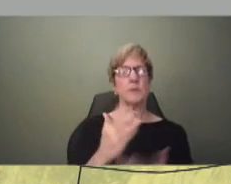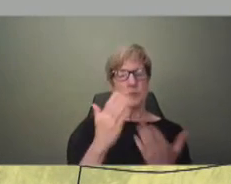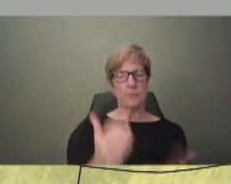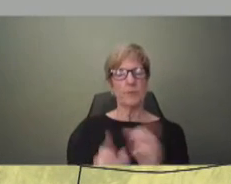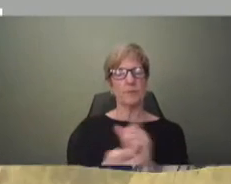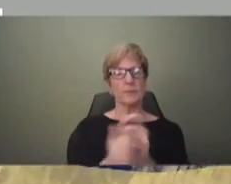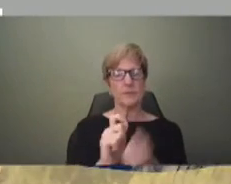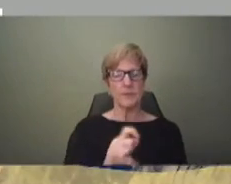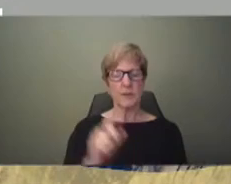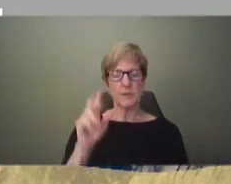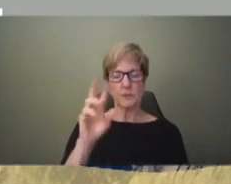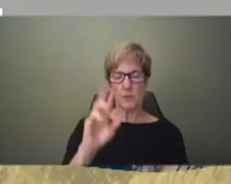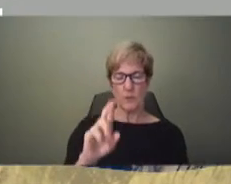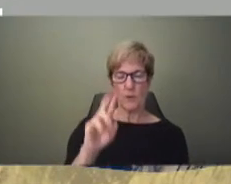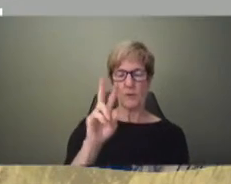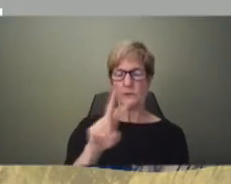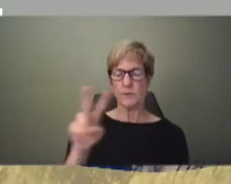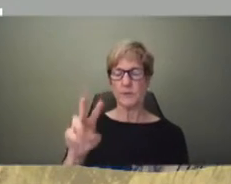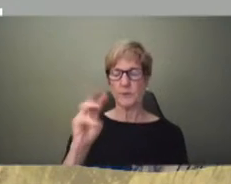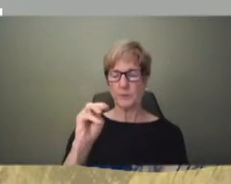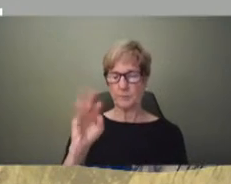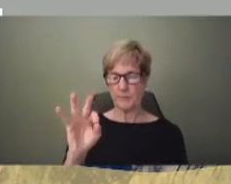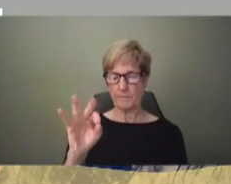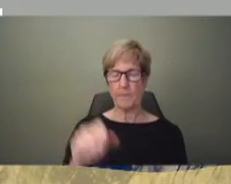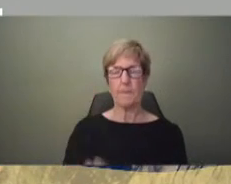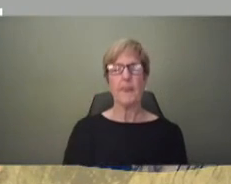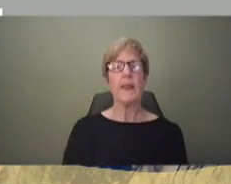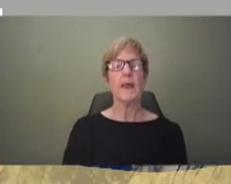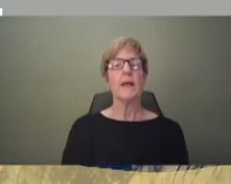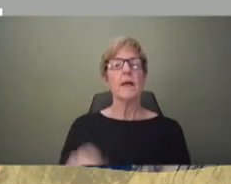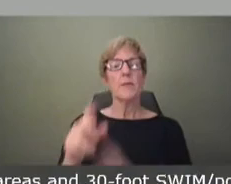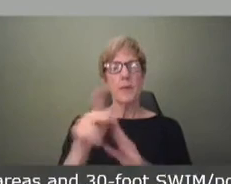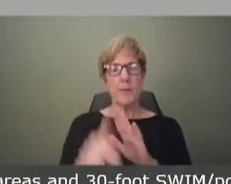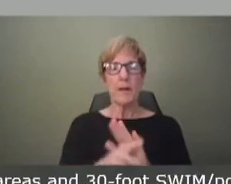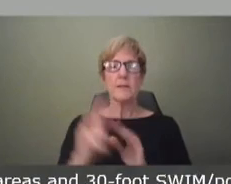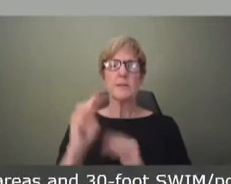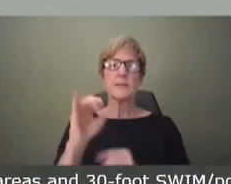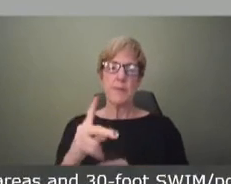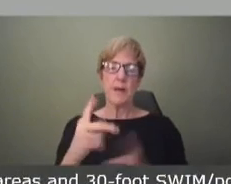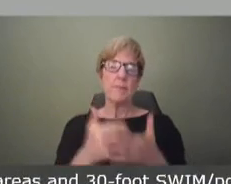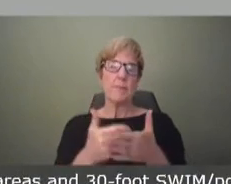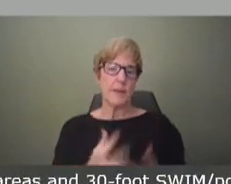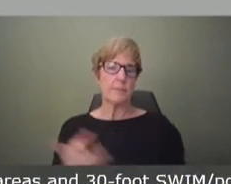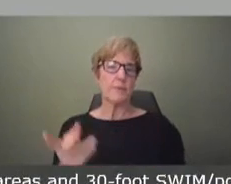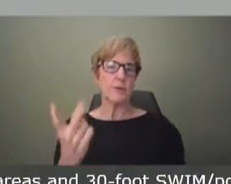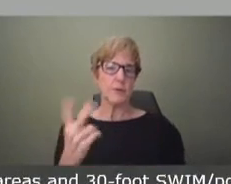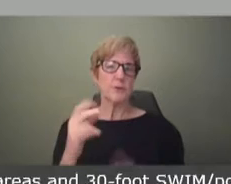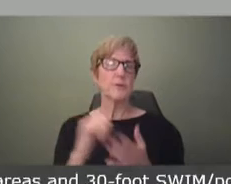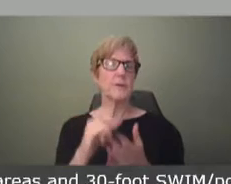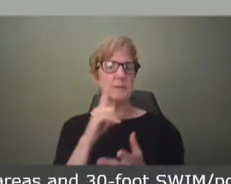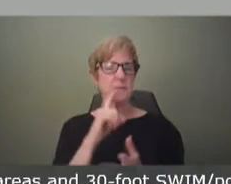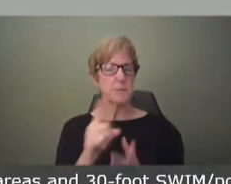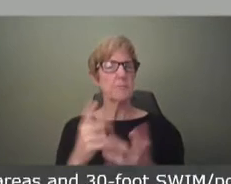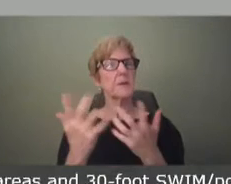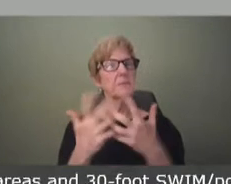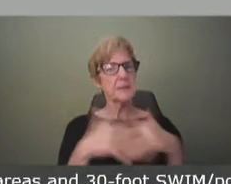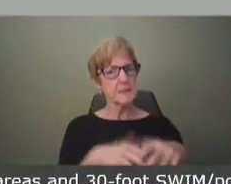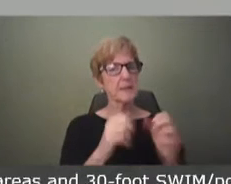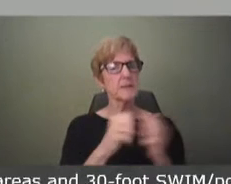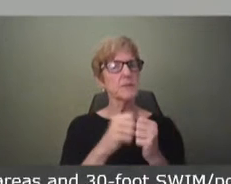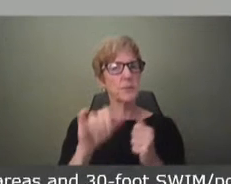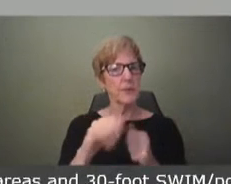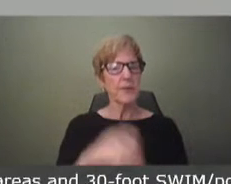a conditional District adopted Place type on the policy map does recommend neighborhood to so this petition would be consistent uh with that the